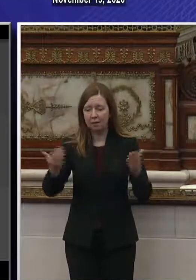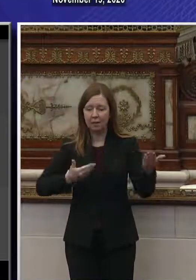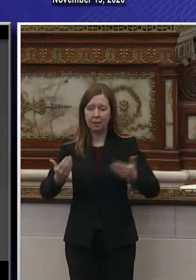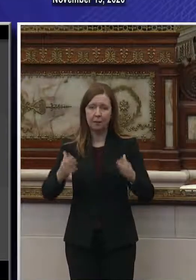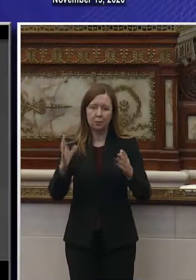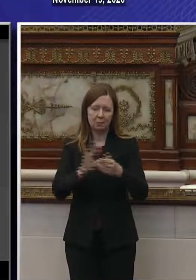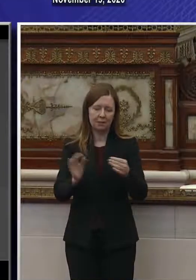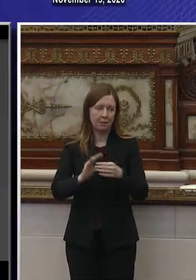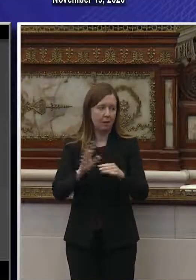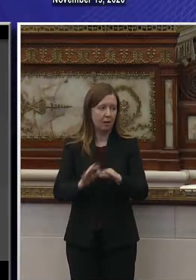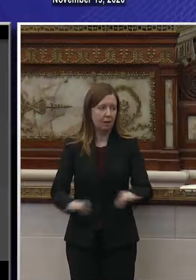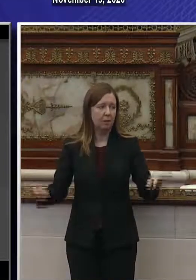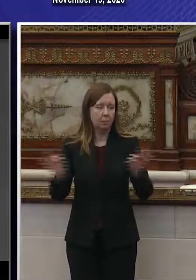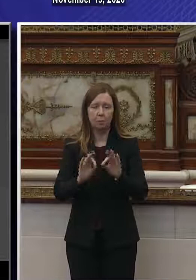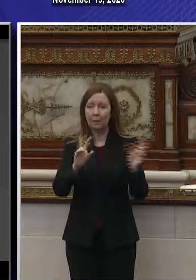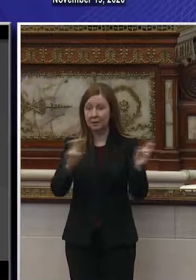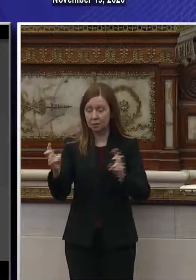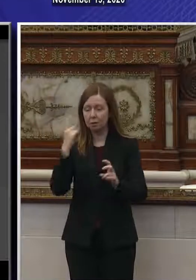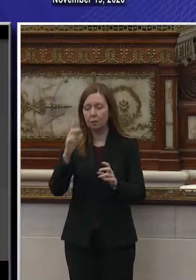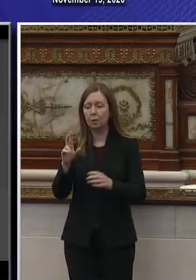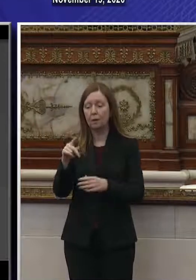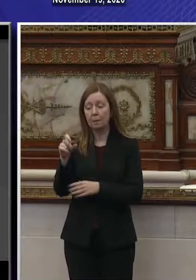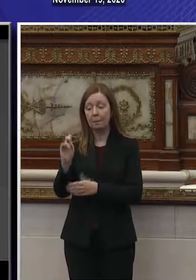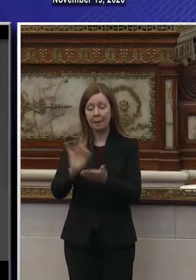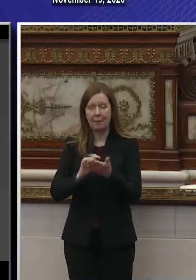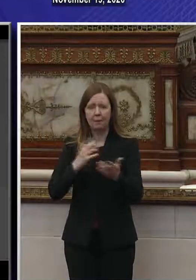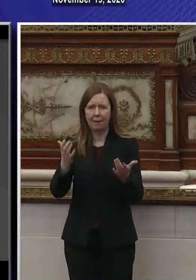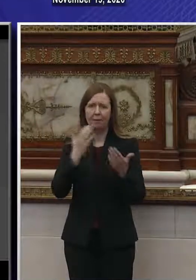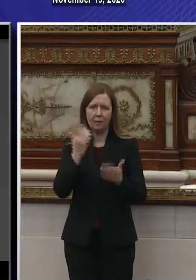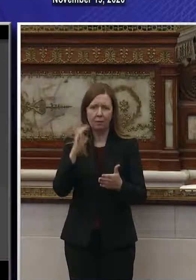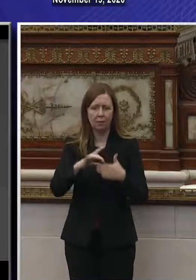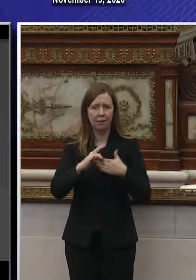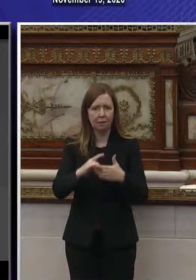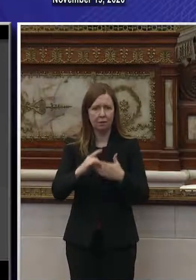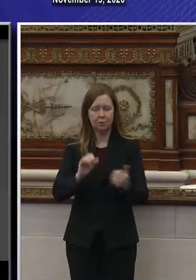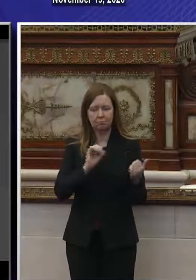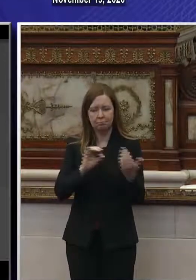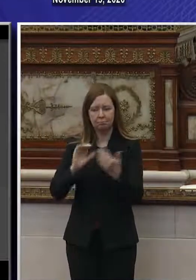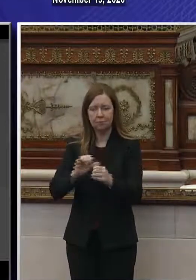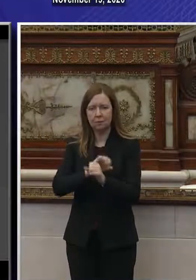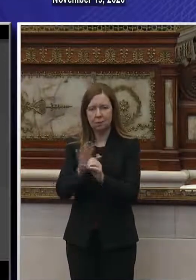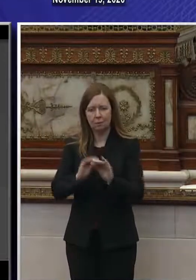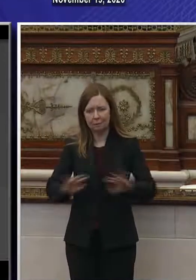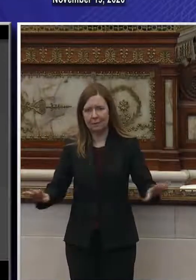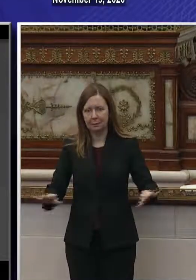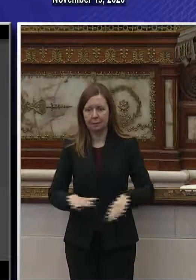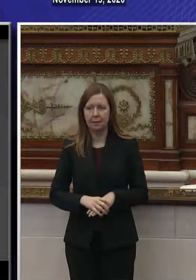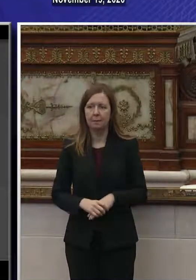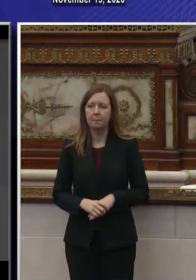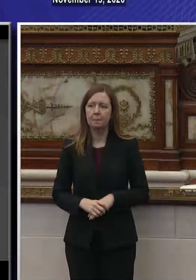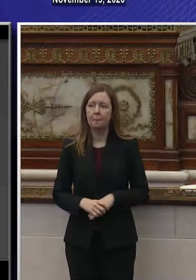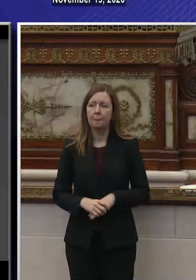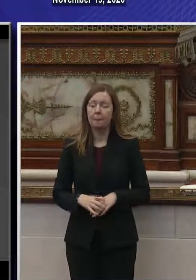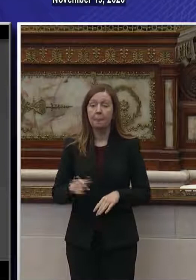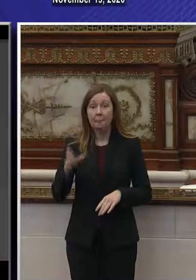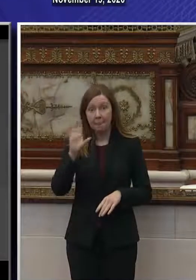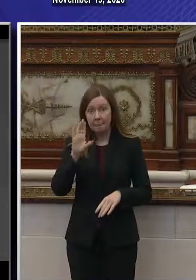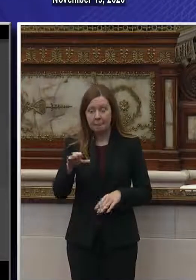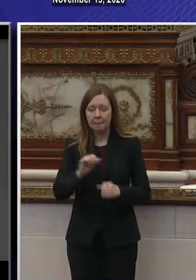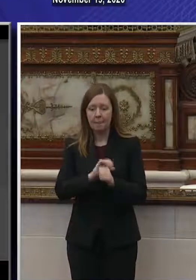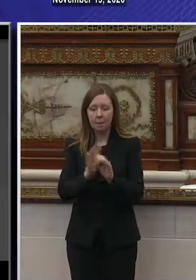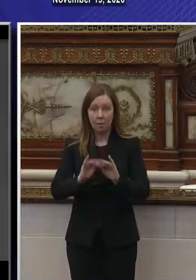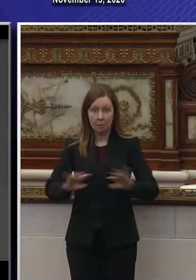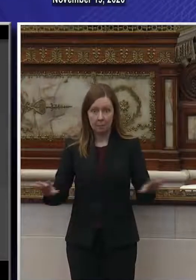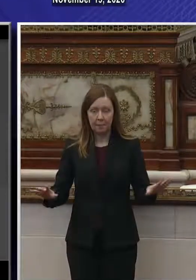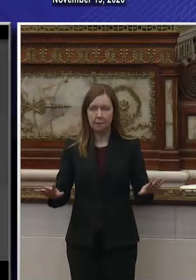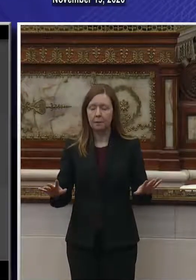this important issue. On behalf of Penn Medicine, I would like to thank you for your leadership in addressing the COVID-19 pandemic. As you know, the